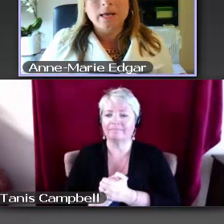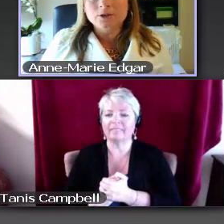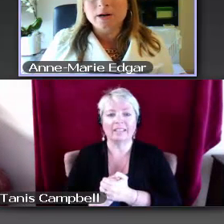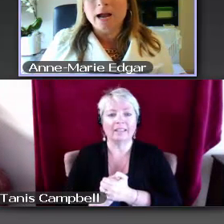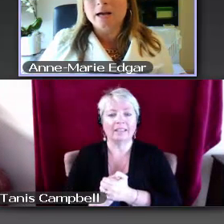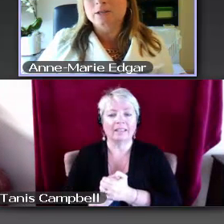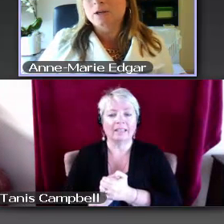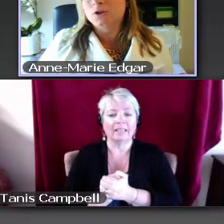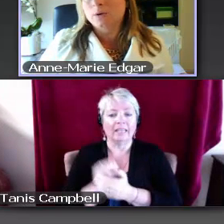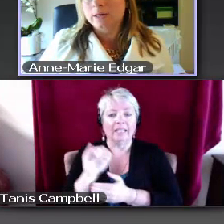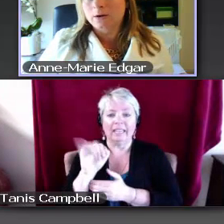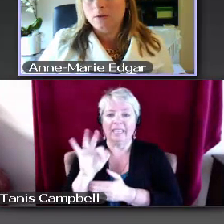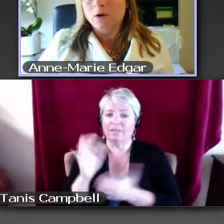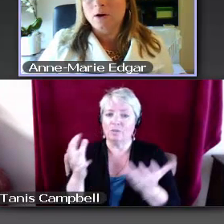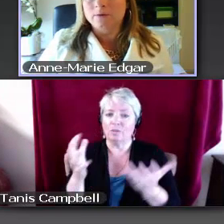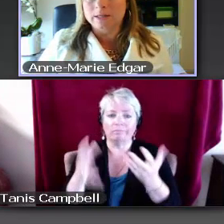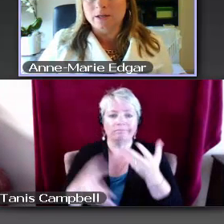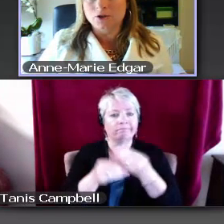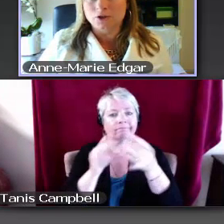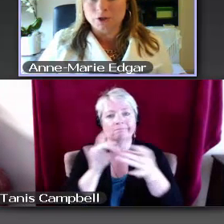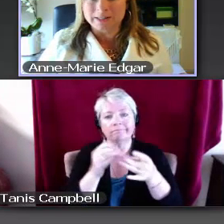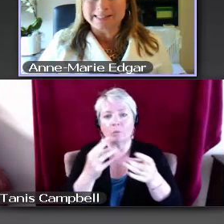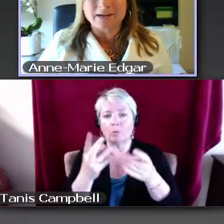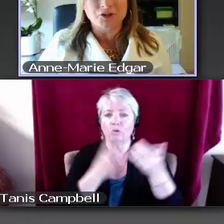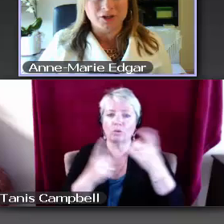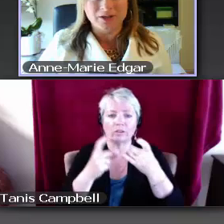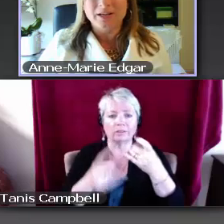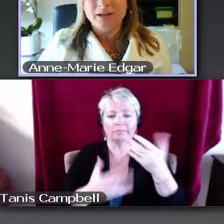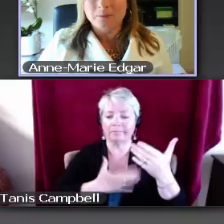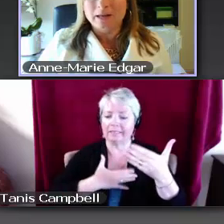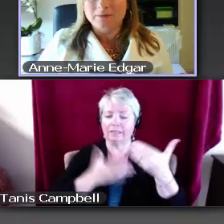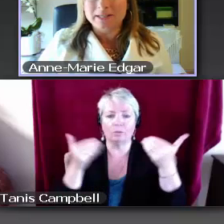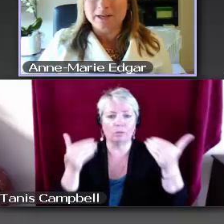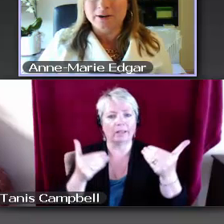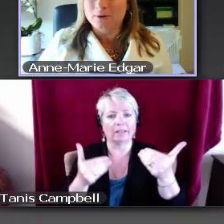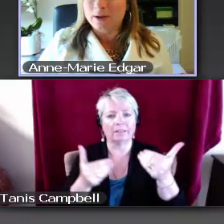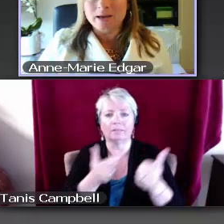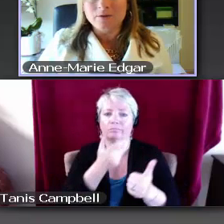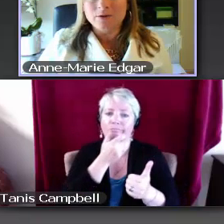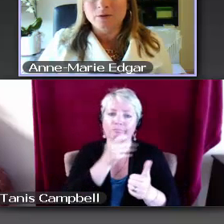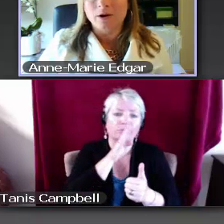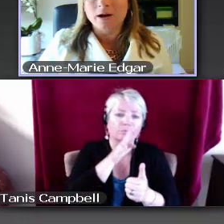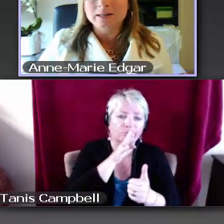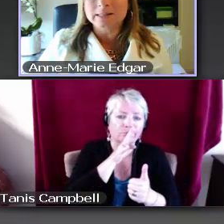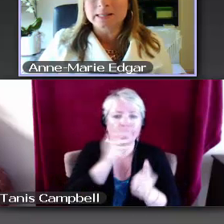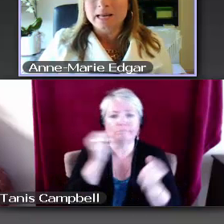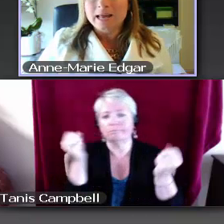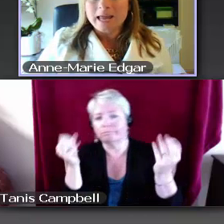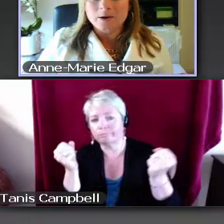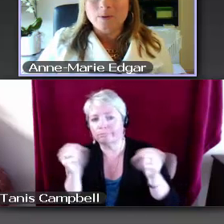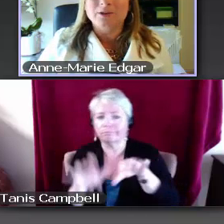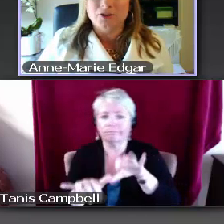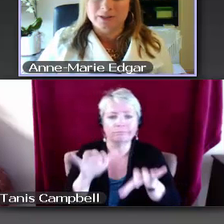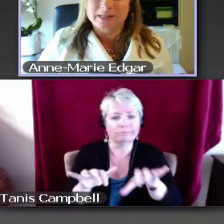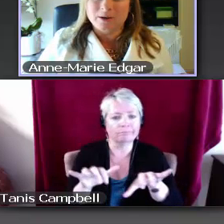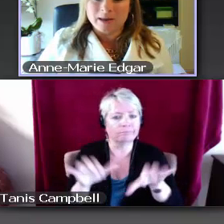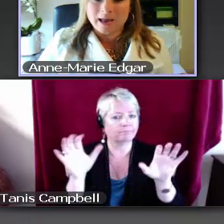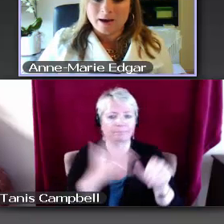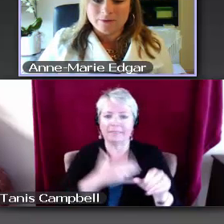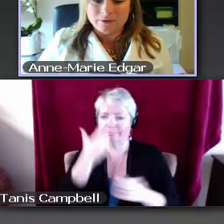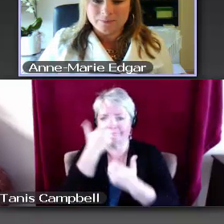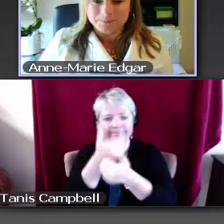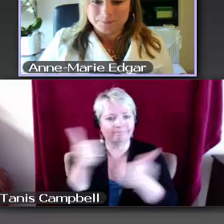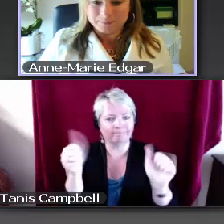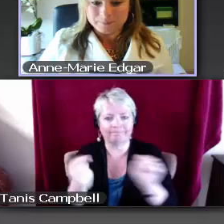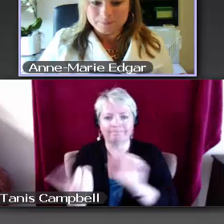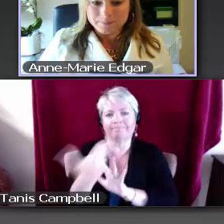to interact and join in on the conversation during the session. We'd love to hear any of your thoughts and questions that you may